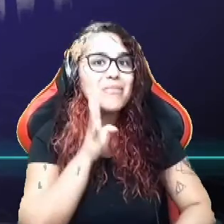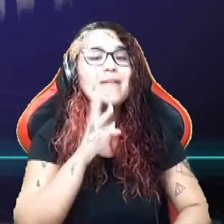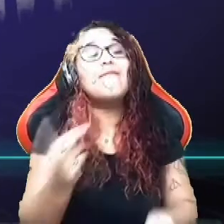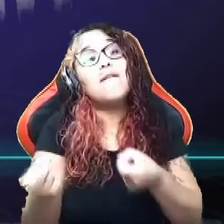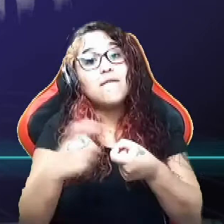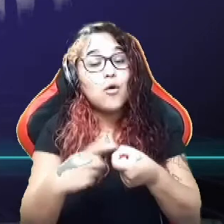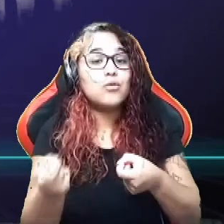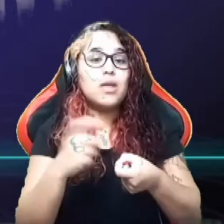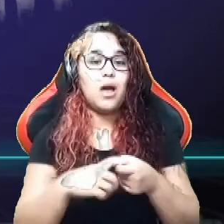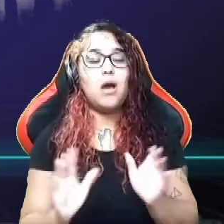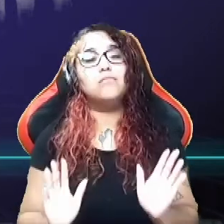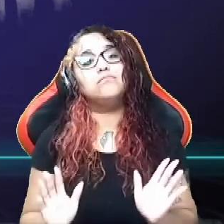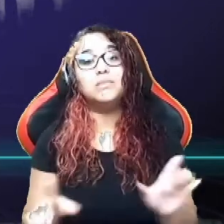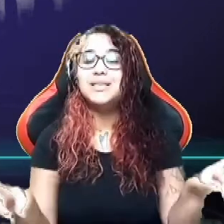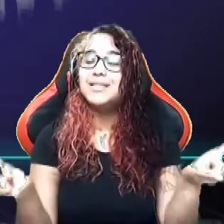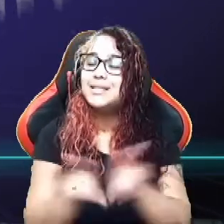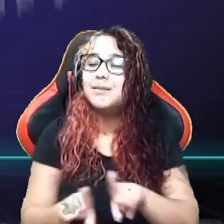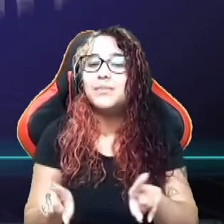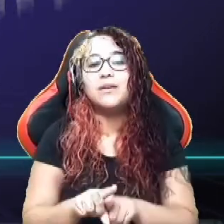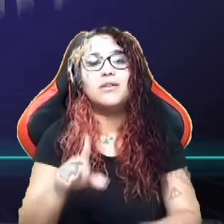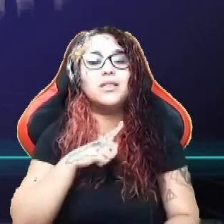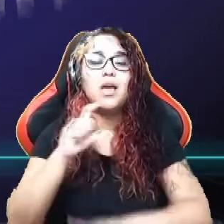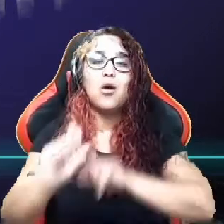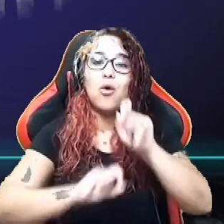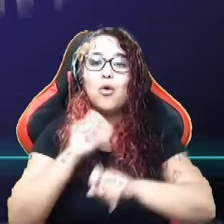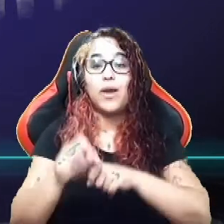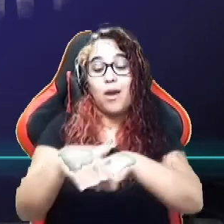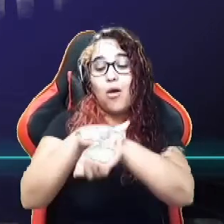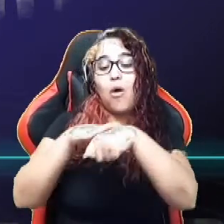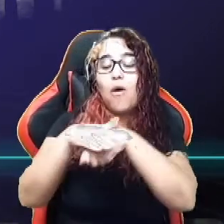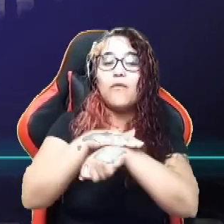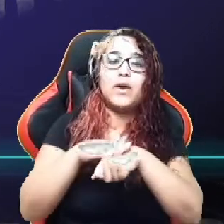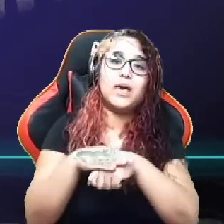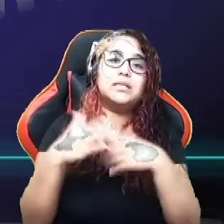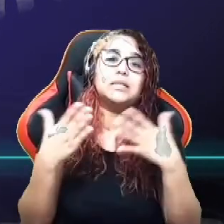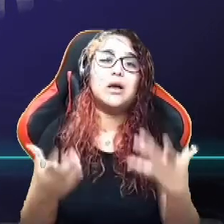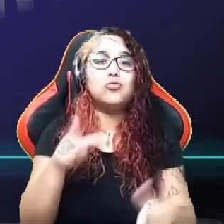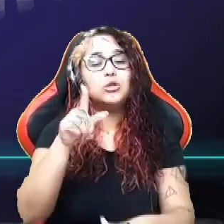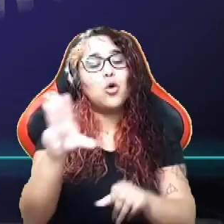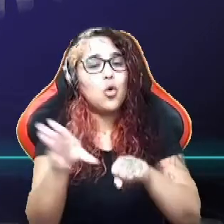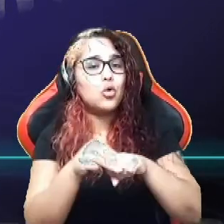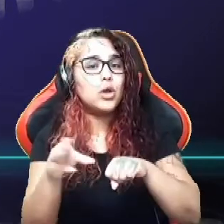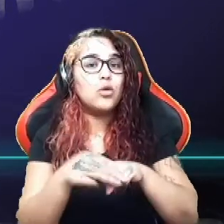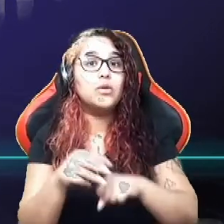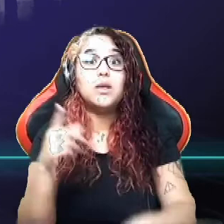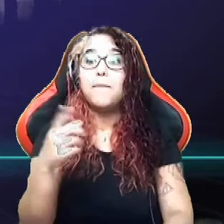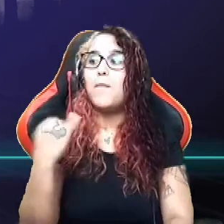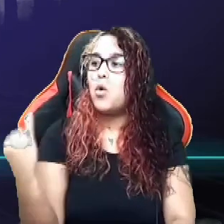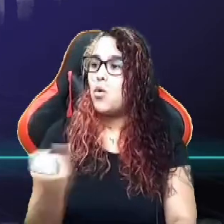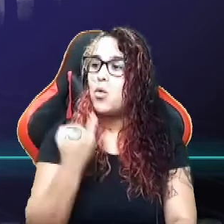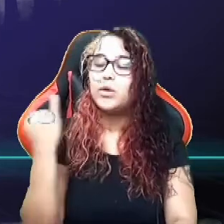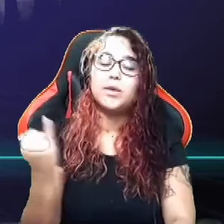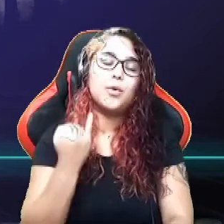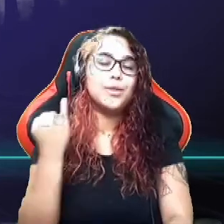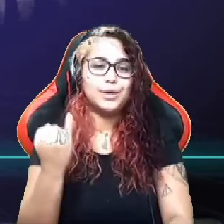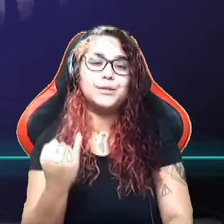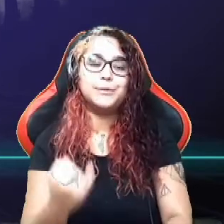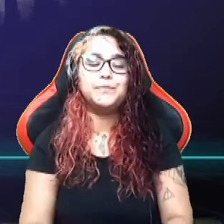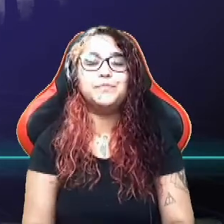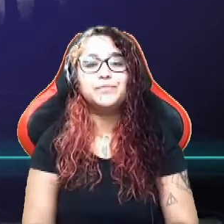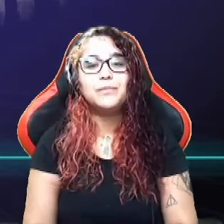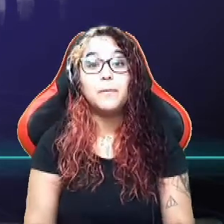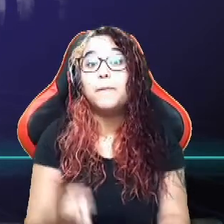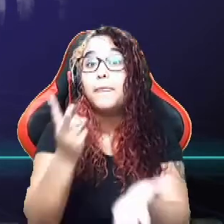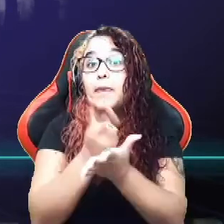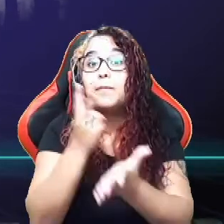engaging with future content. And as you create conversations, your content will be more relevant and will then